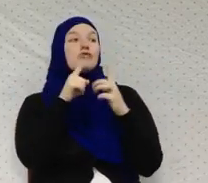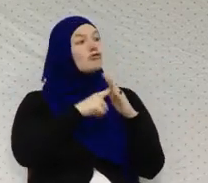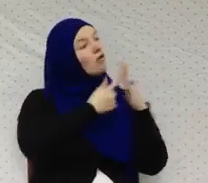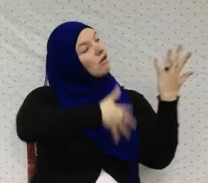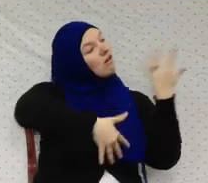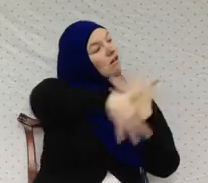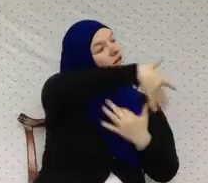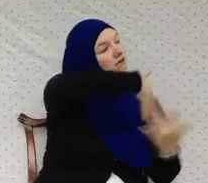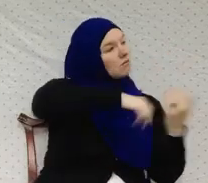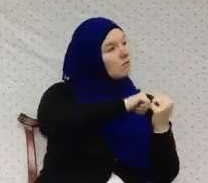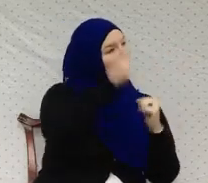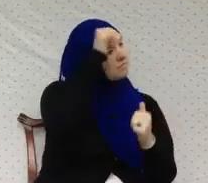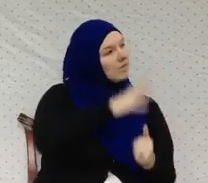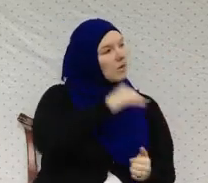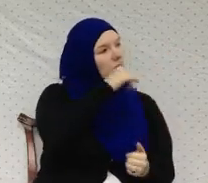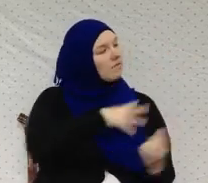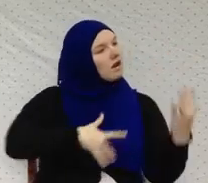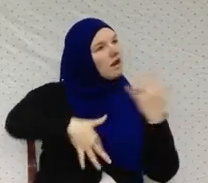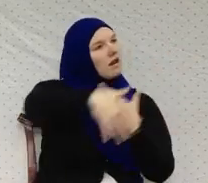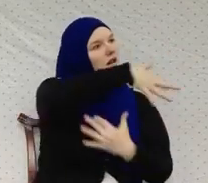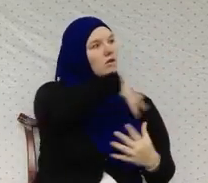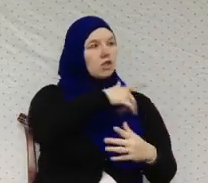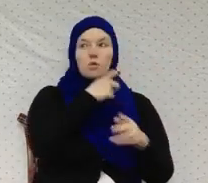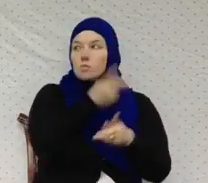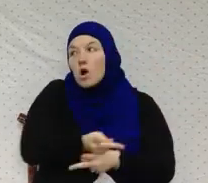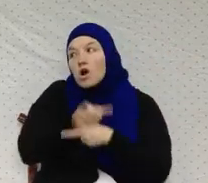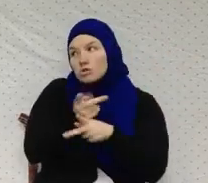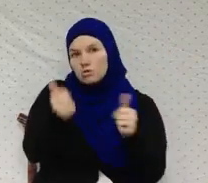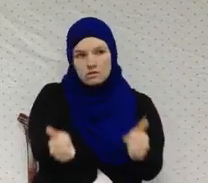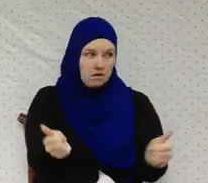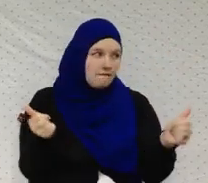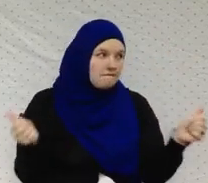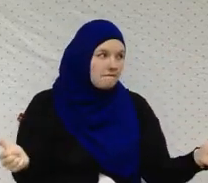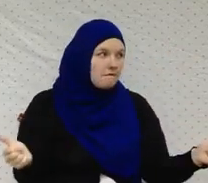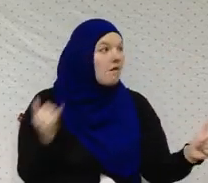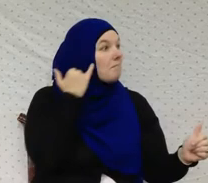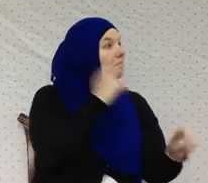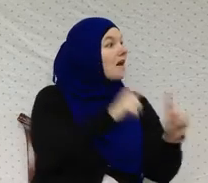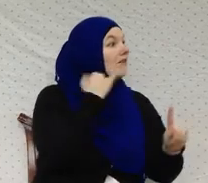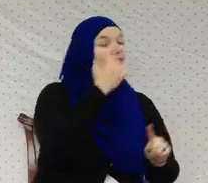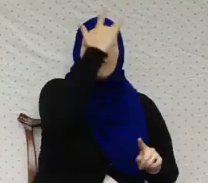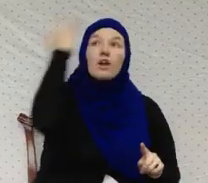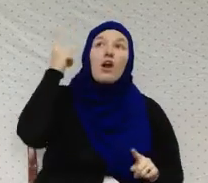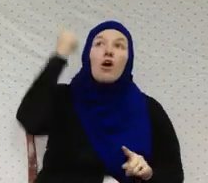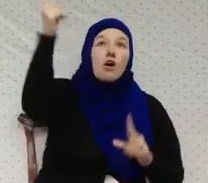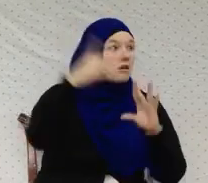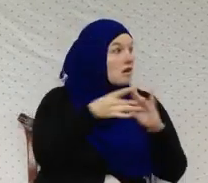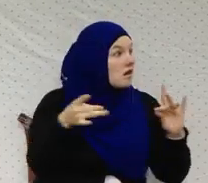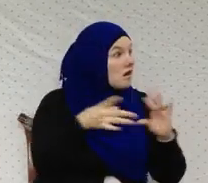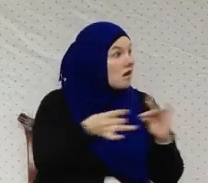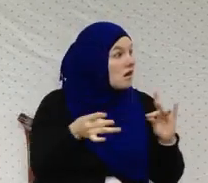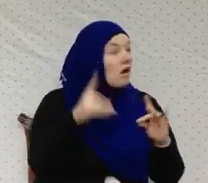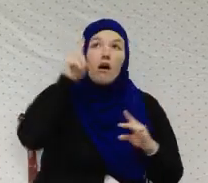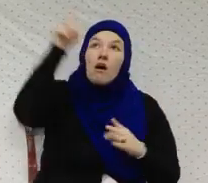you start to interact with the opposite gender. You need to watch yourself. But if you forget His